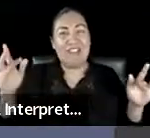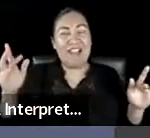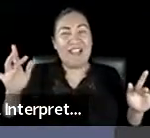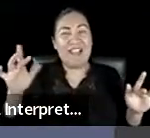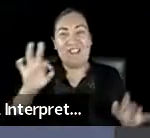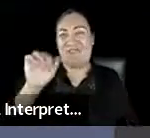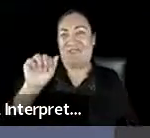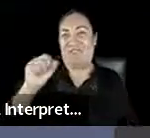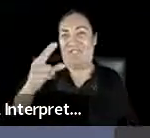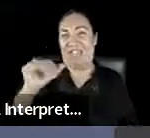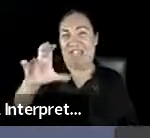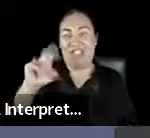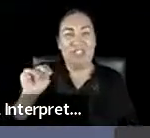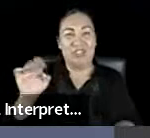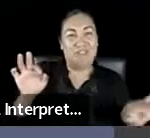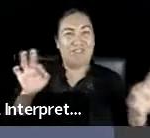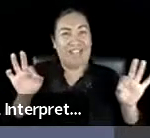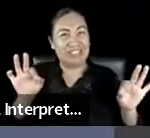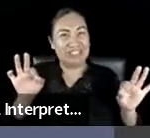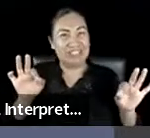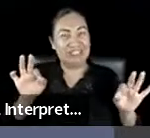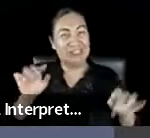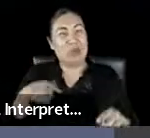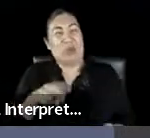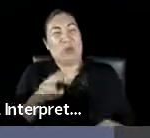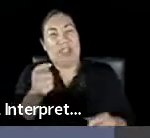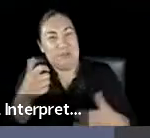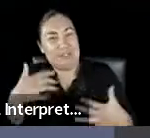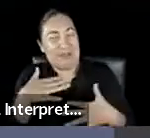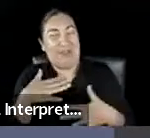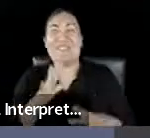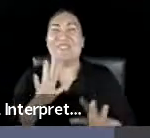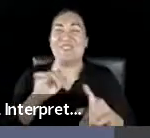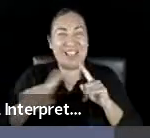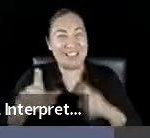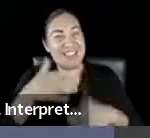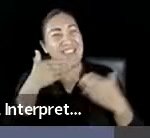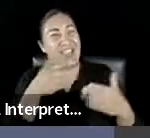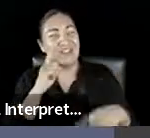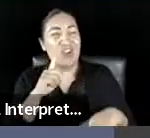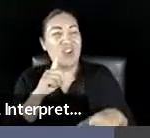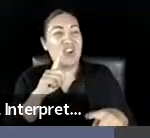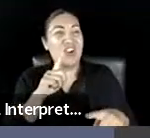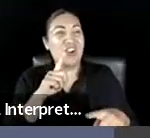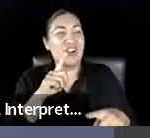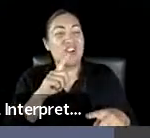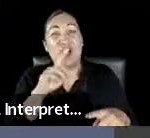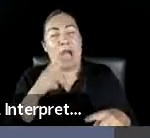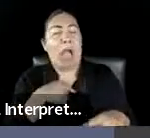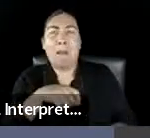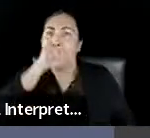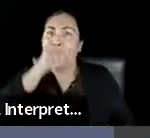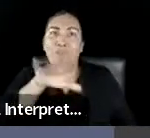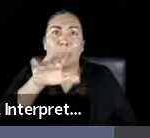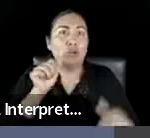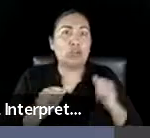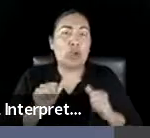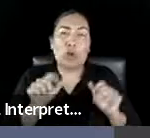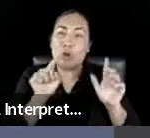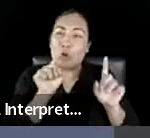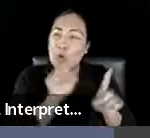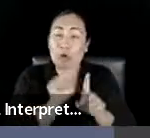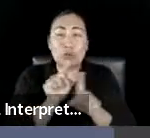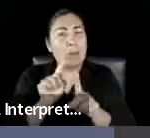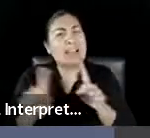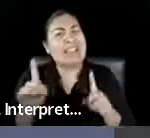you here in just a second, but I was a little intimidated, so thanks for the shout out. But I love how you really, on the show too, but in life in general,